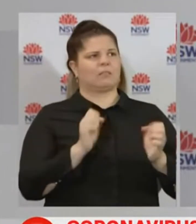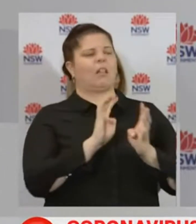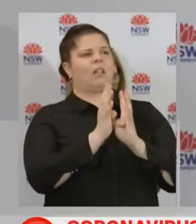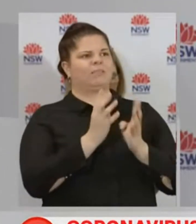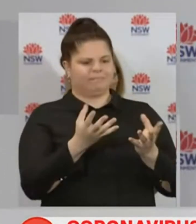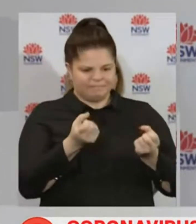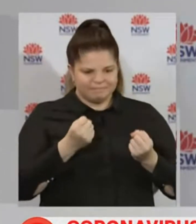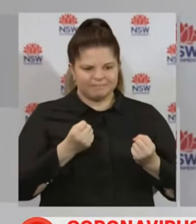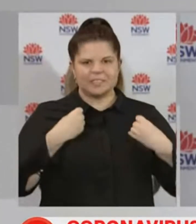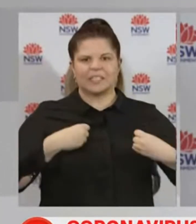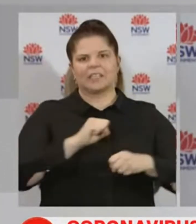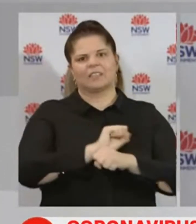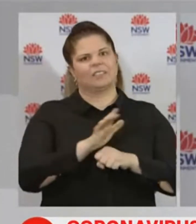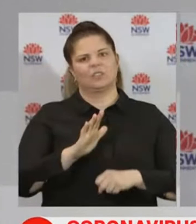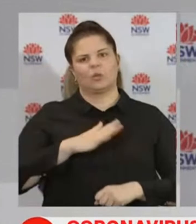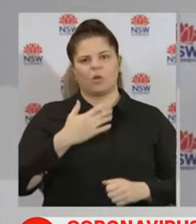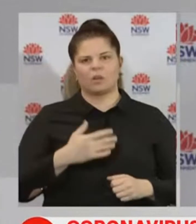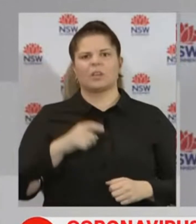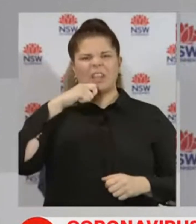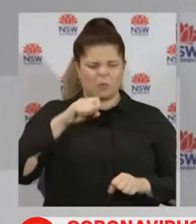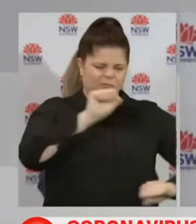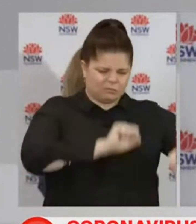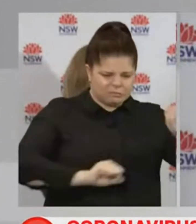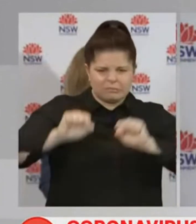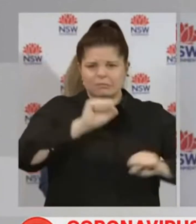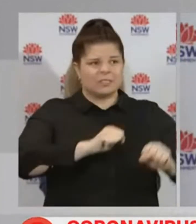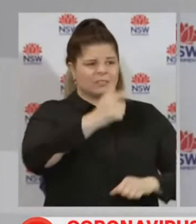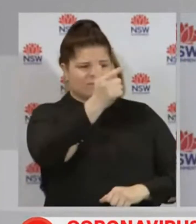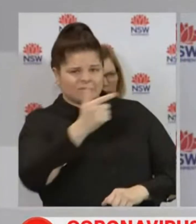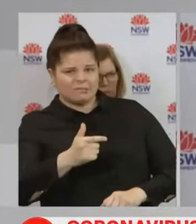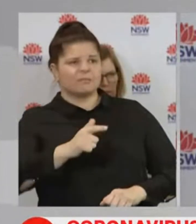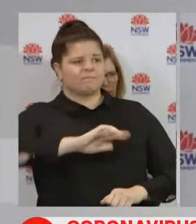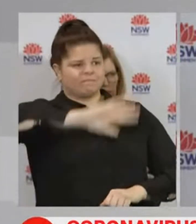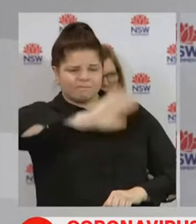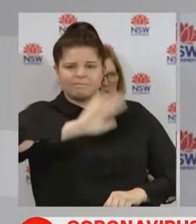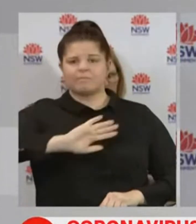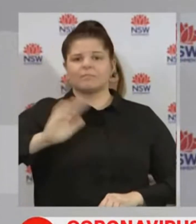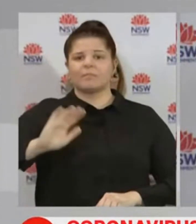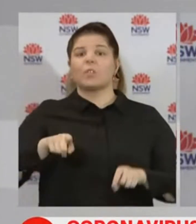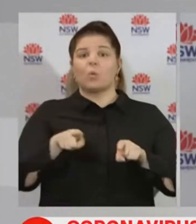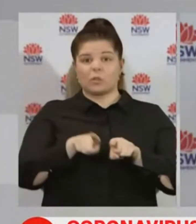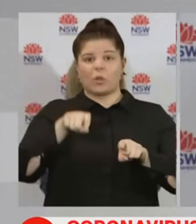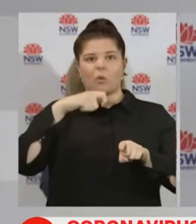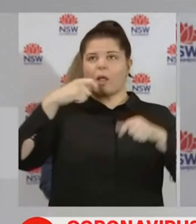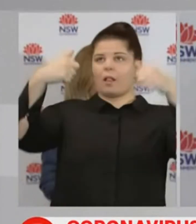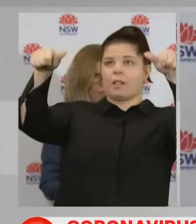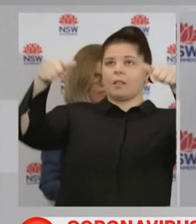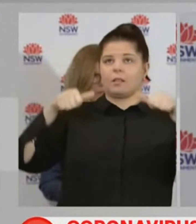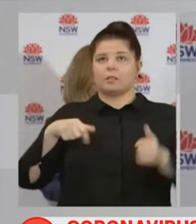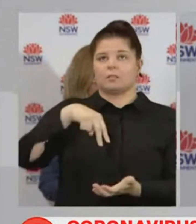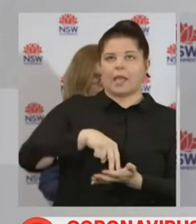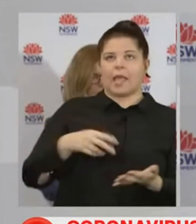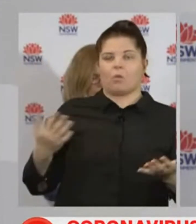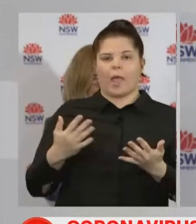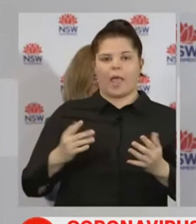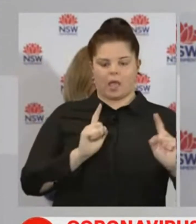also be special identifications of where you should be sitting or standing on the mode of transport, so you'll have that advice as well, which is being